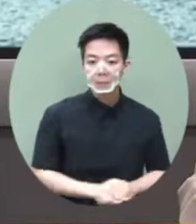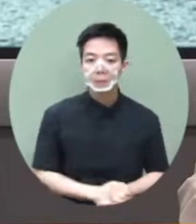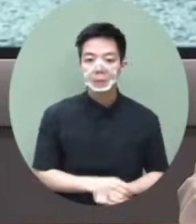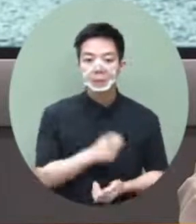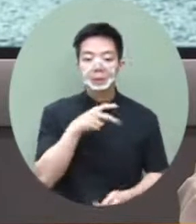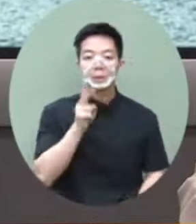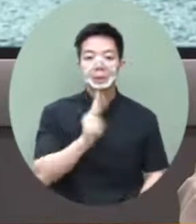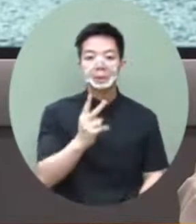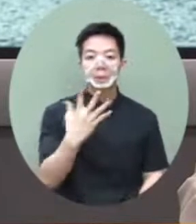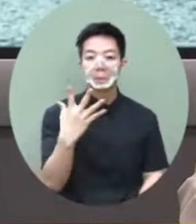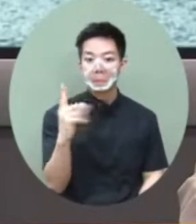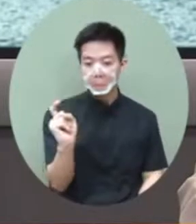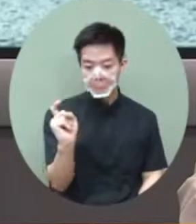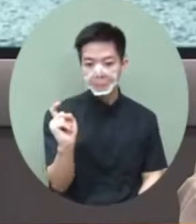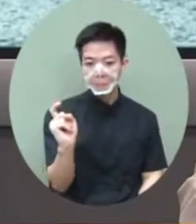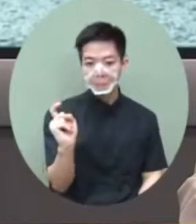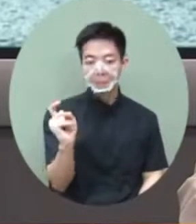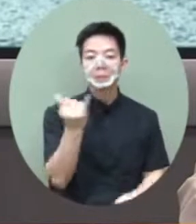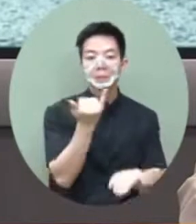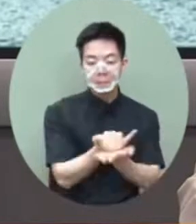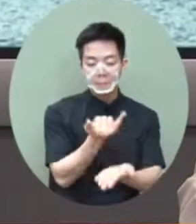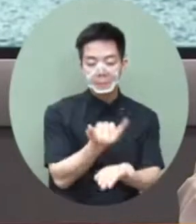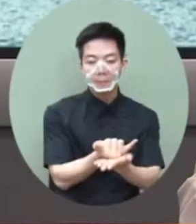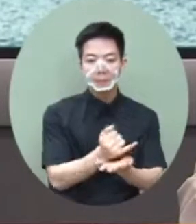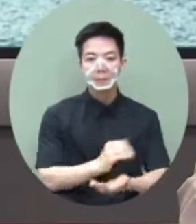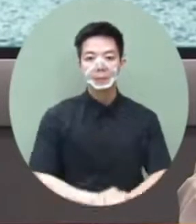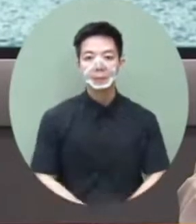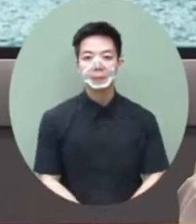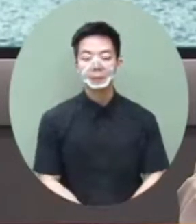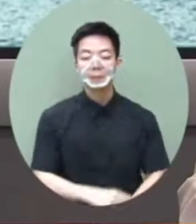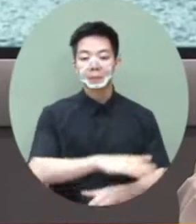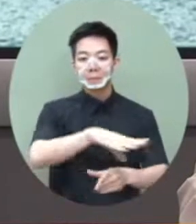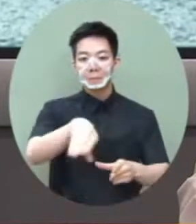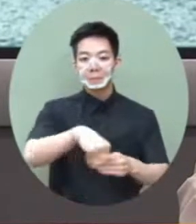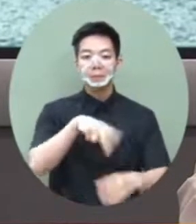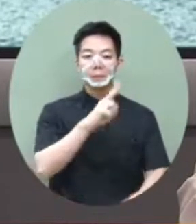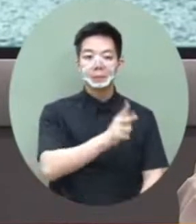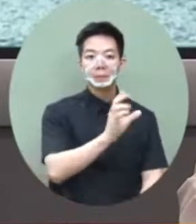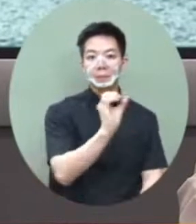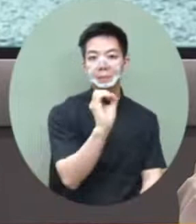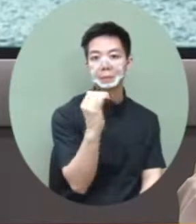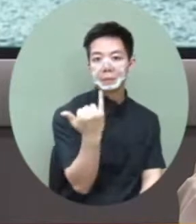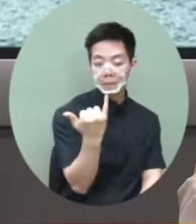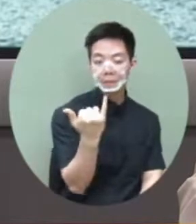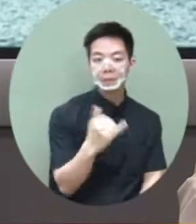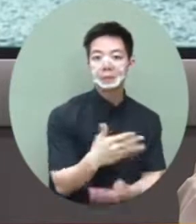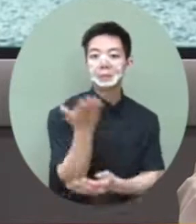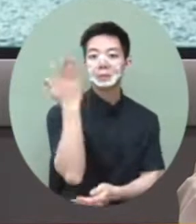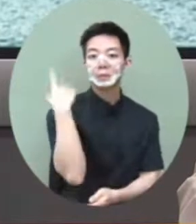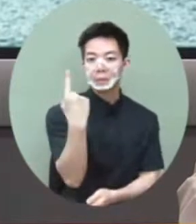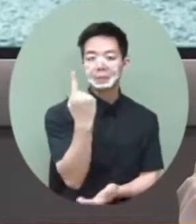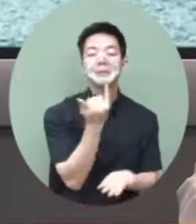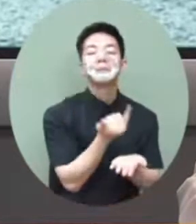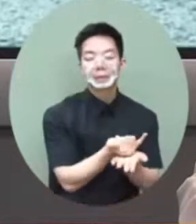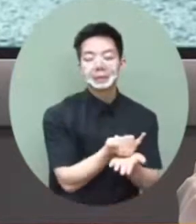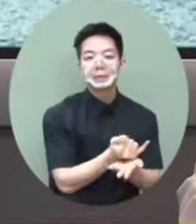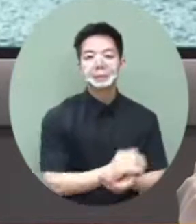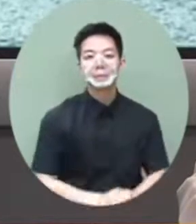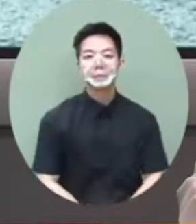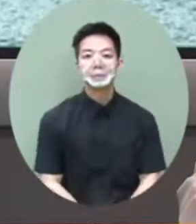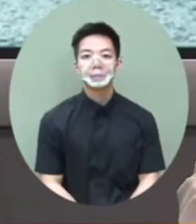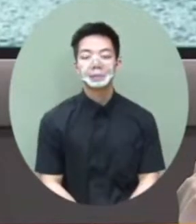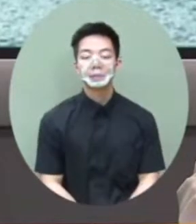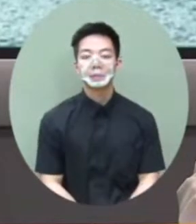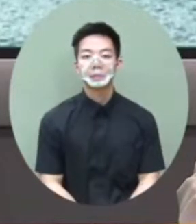March. From the HA, they have reported an additional 259 deaths. 206 of them